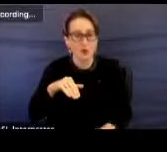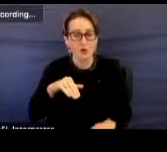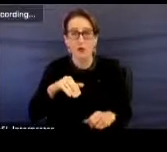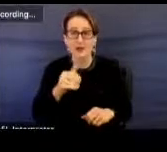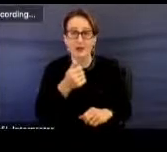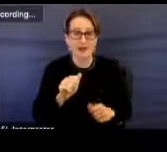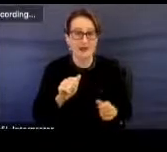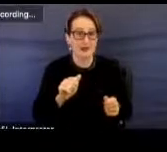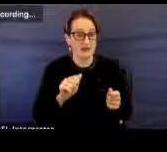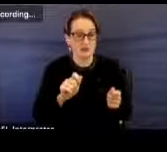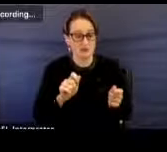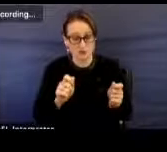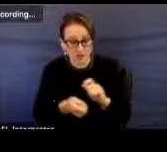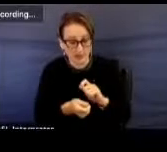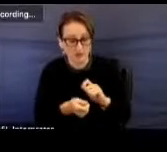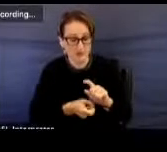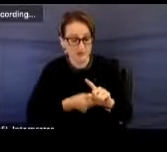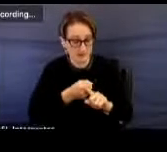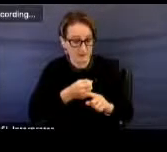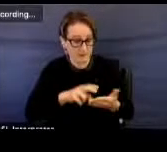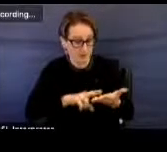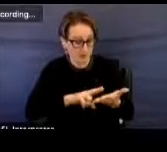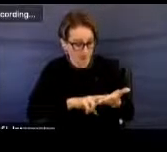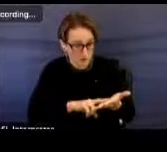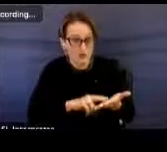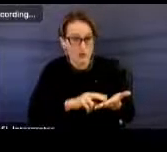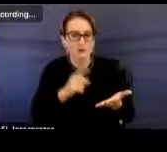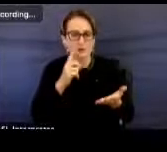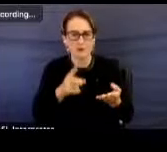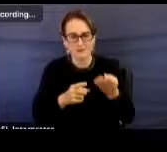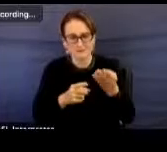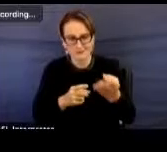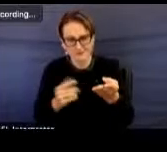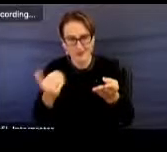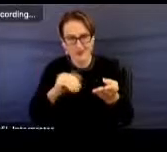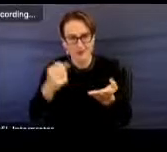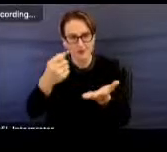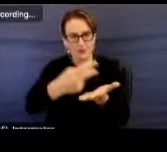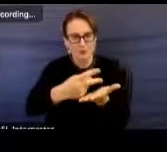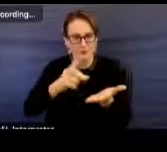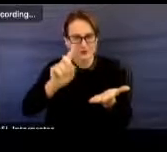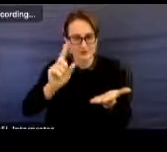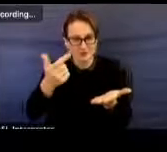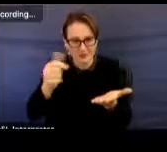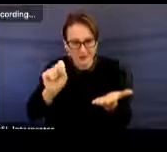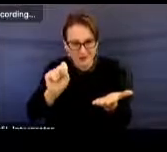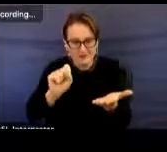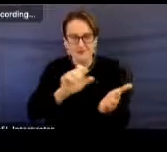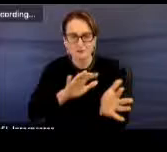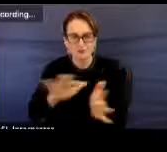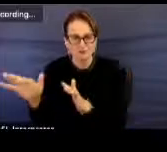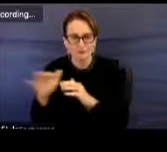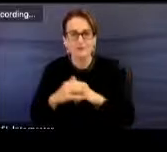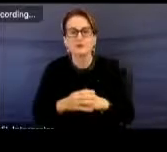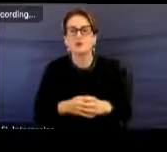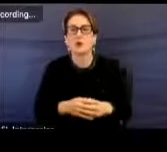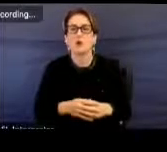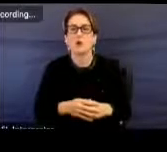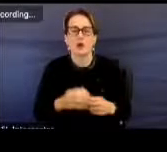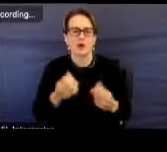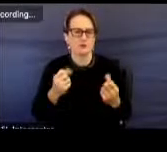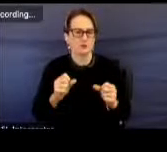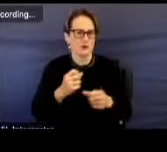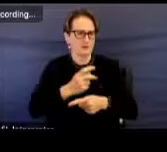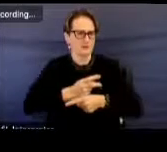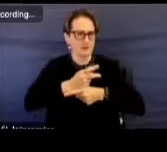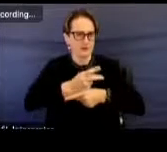changes. There's some logistical piece on our end that we have to do. So and I'm trying to be mindful of the time frame